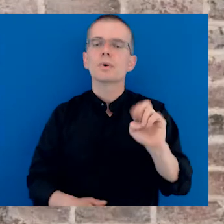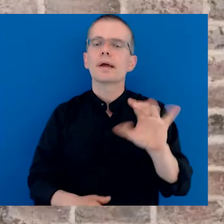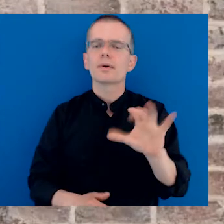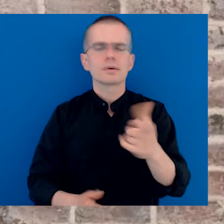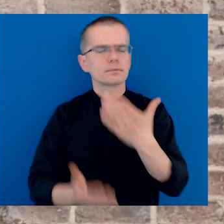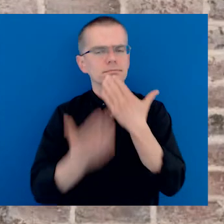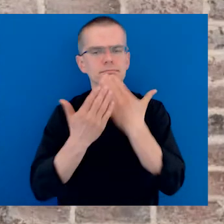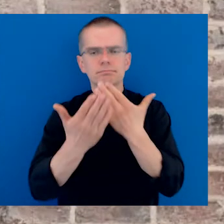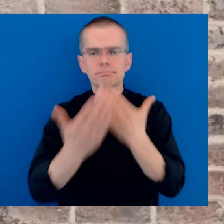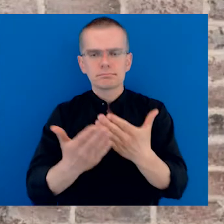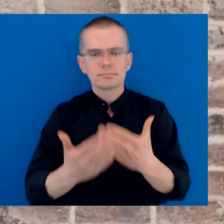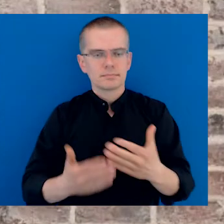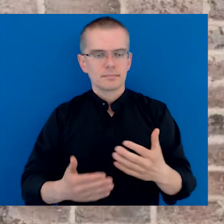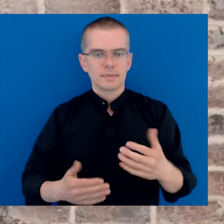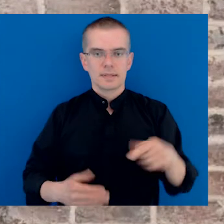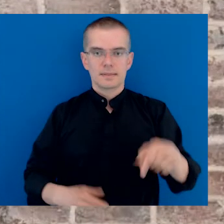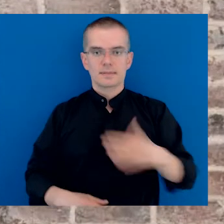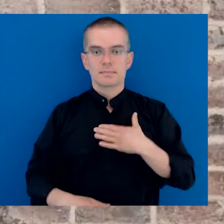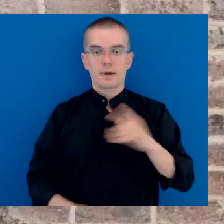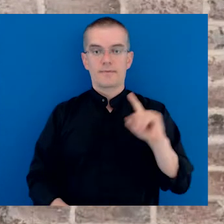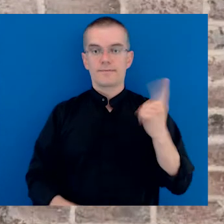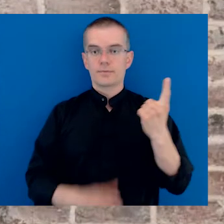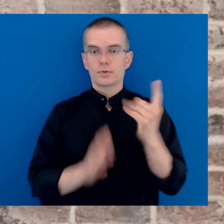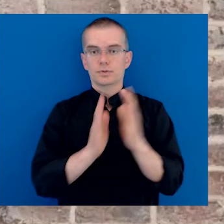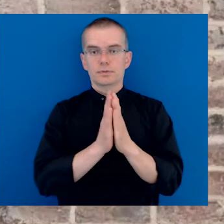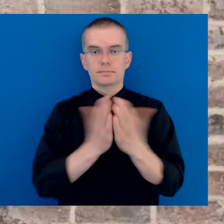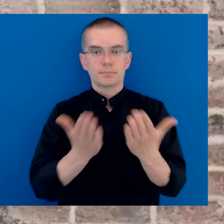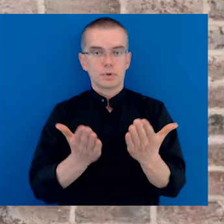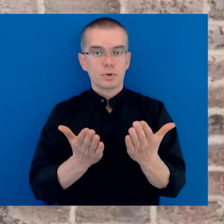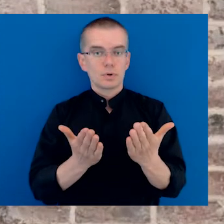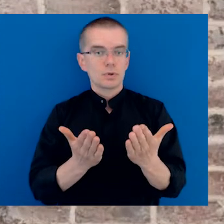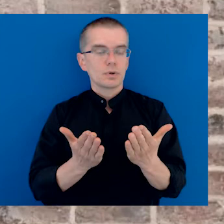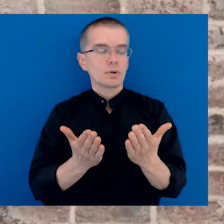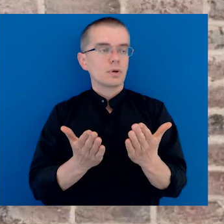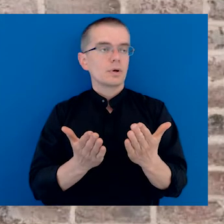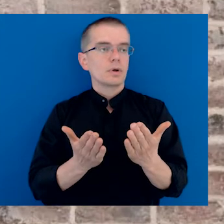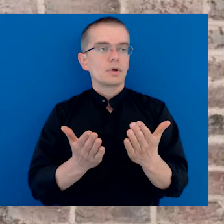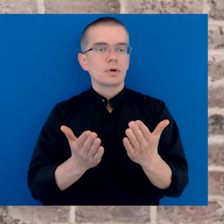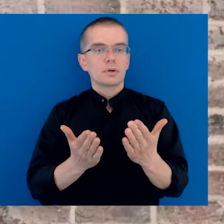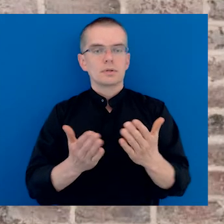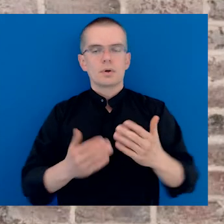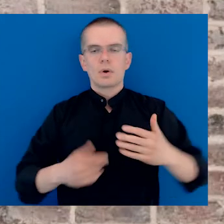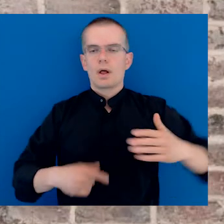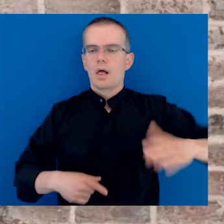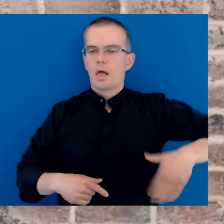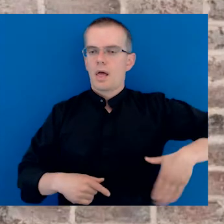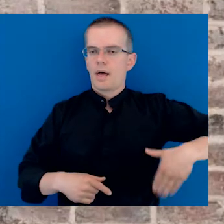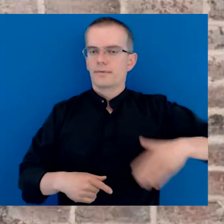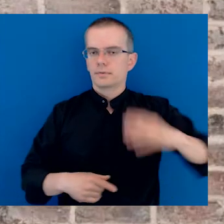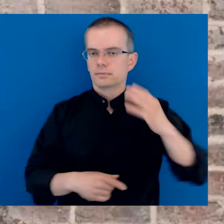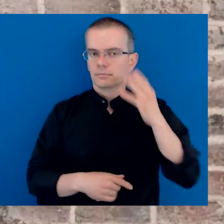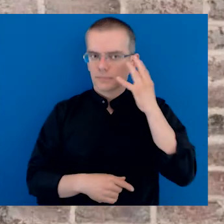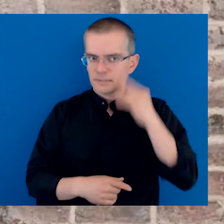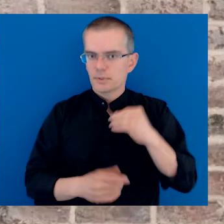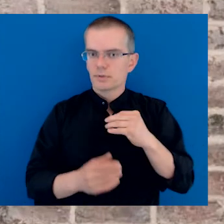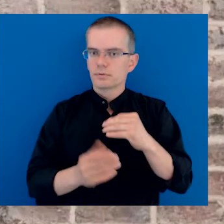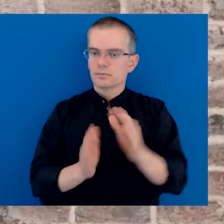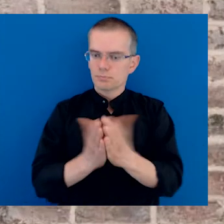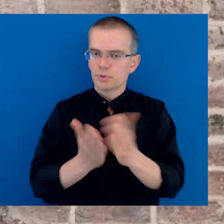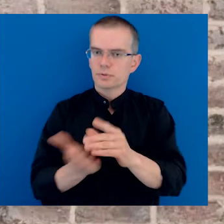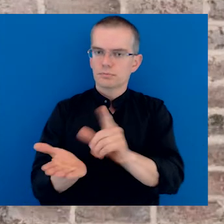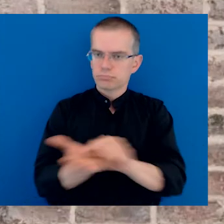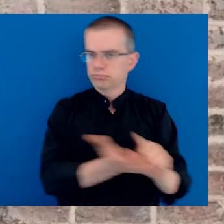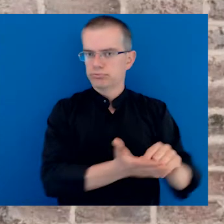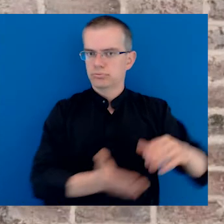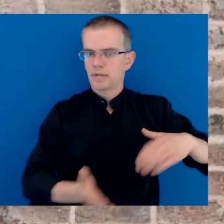to you because this was my very first book. I was not yet a published book writer, and